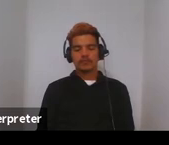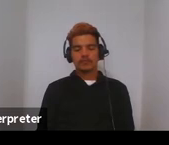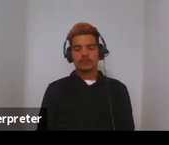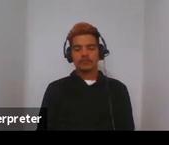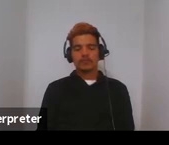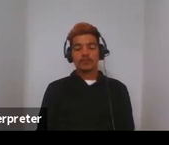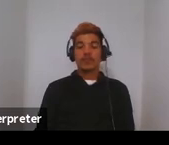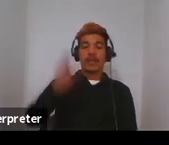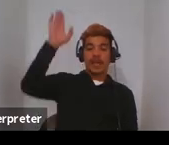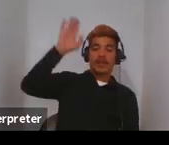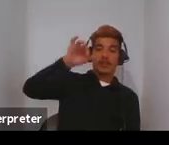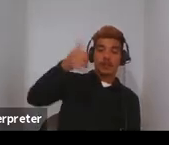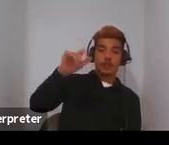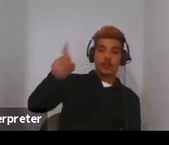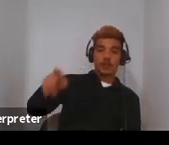Yeah, I have another question,